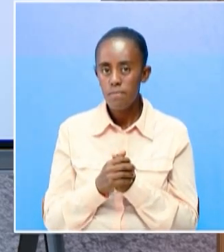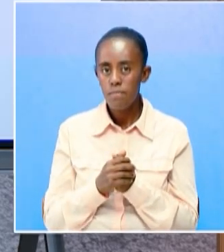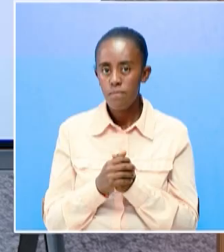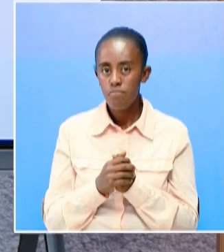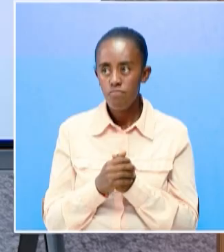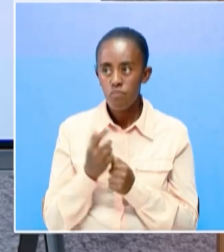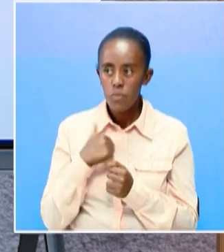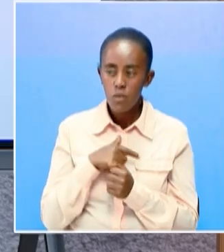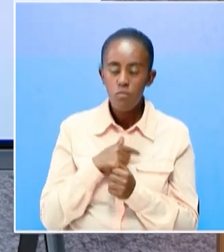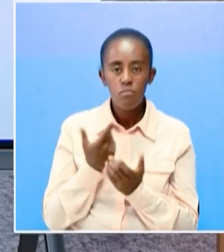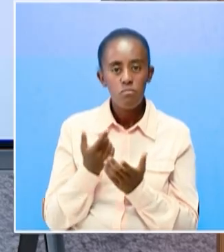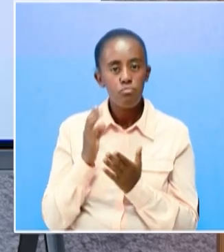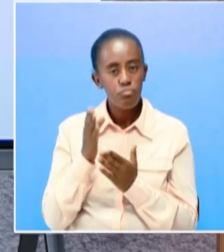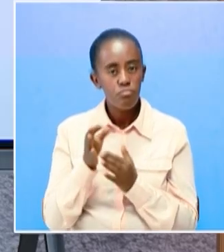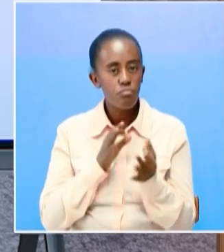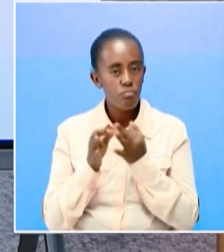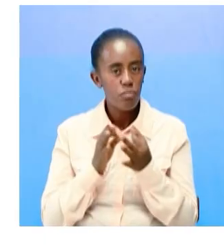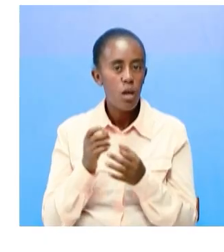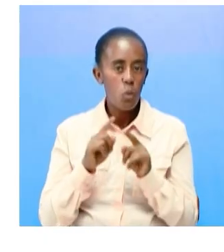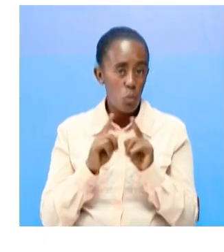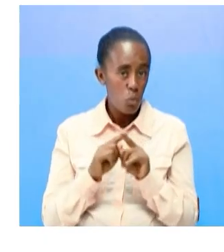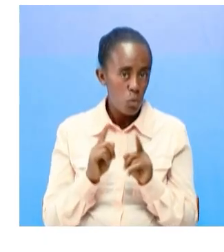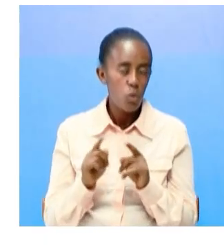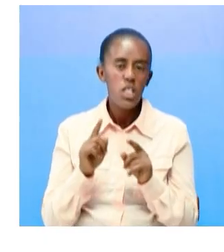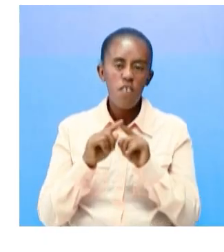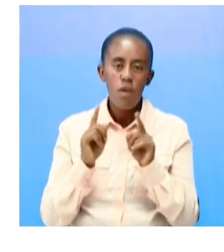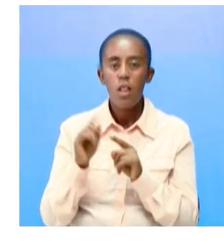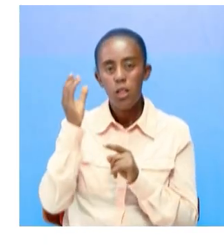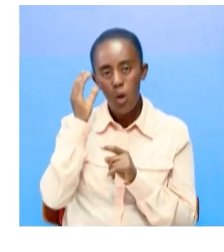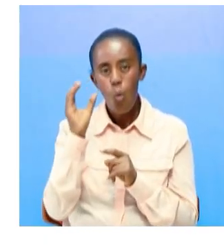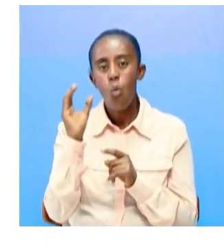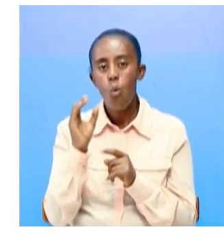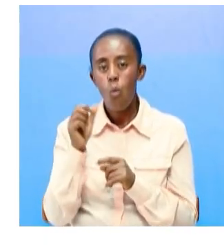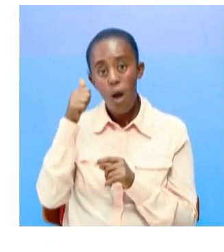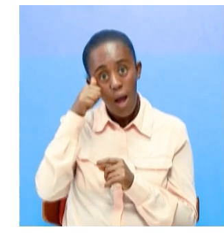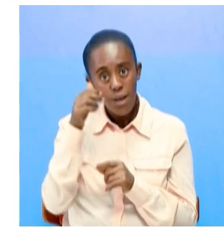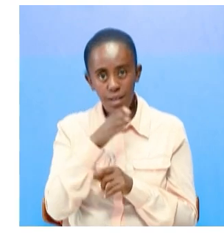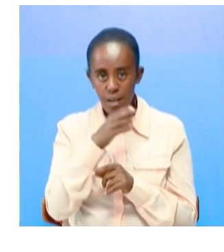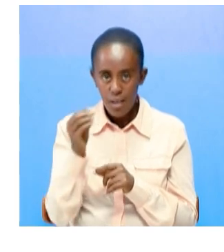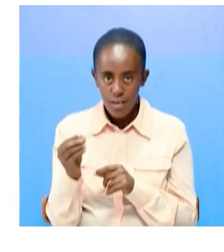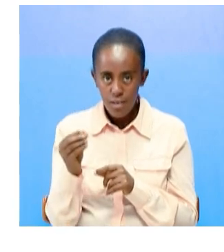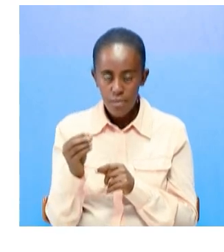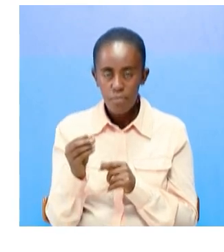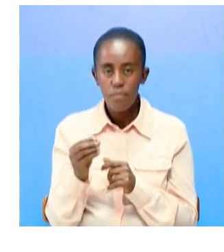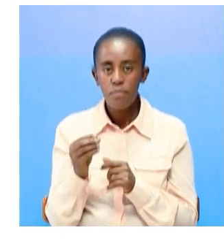As we've said so far, we can use in different concepts. Let's say Ali and